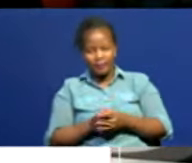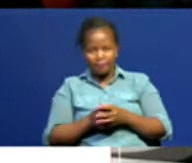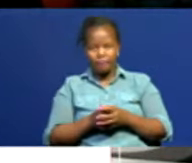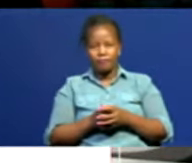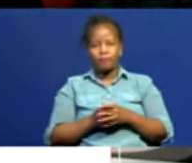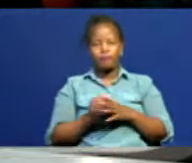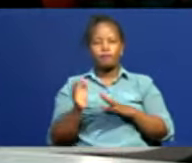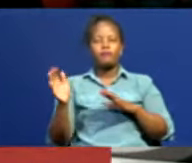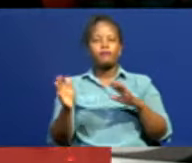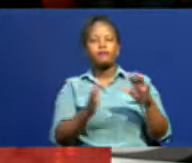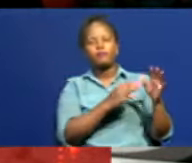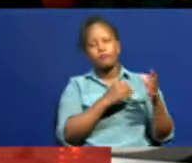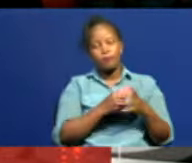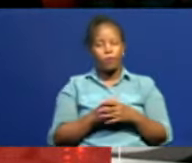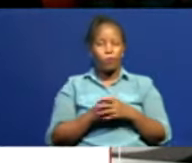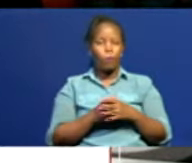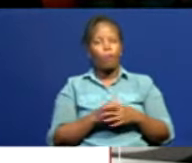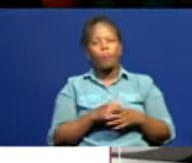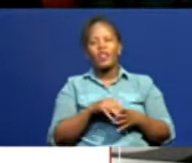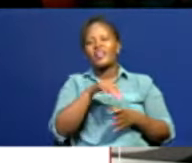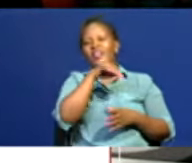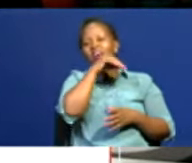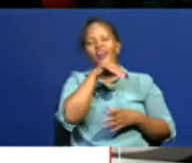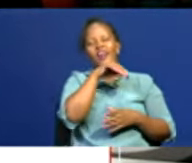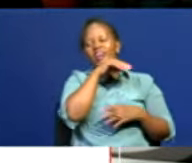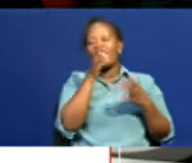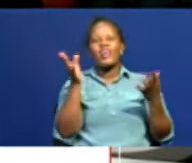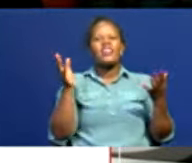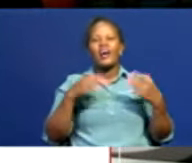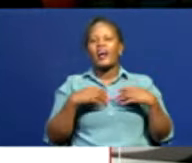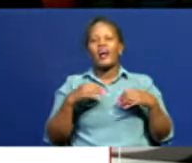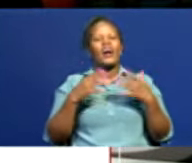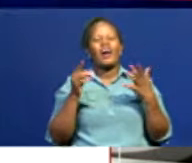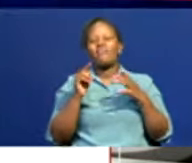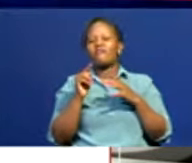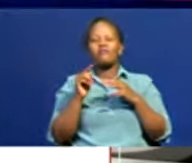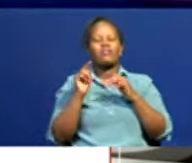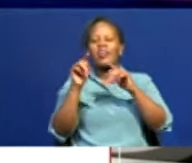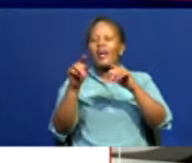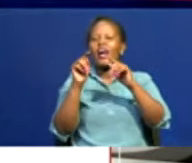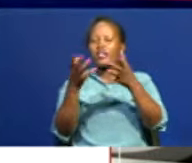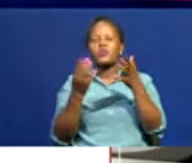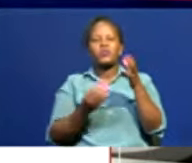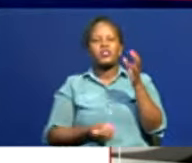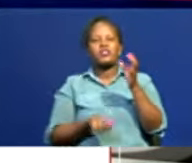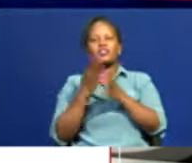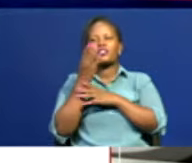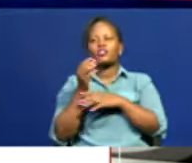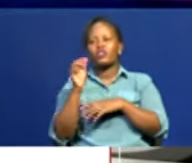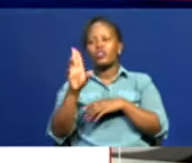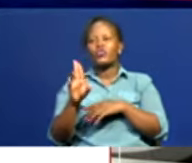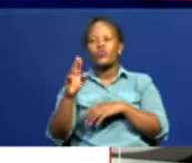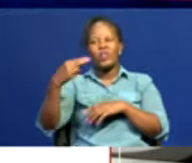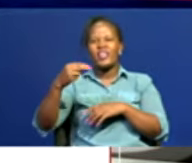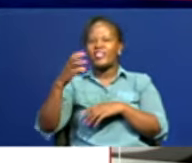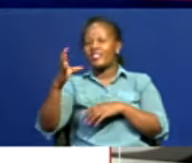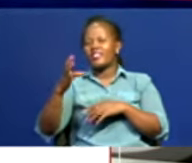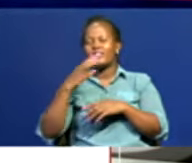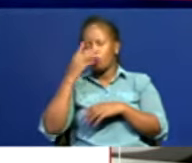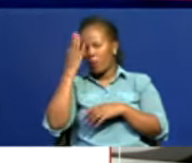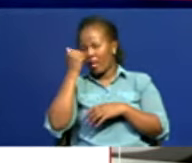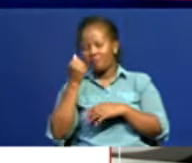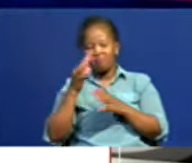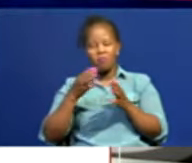Azimio leader Raila Odinga has criticized the newly launched universal health coverage initiative, saying it will add more tax